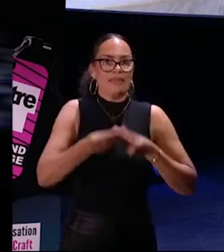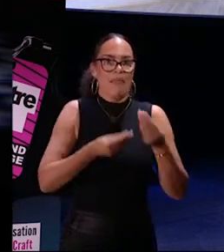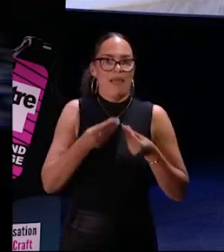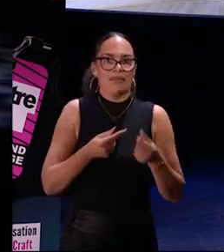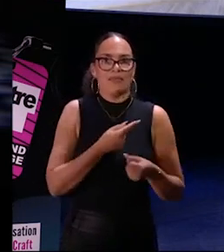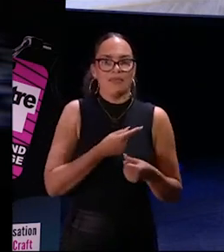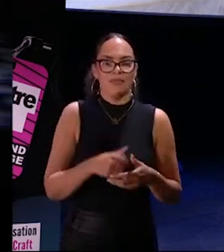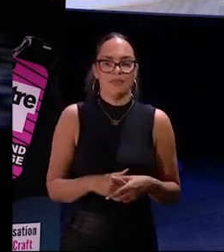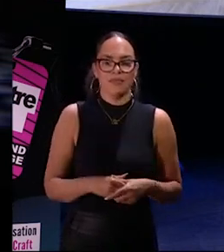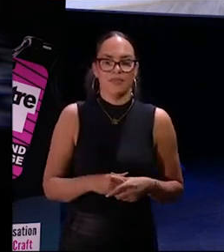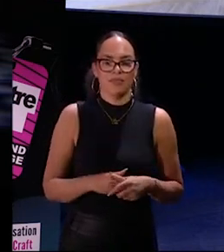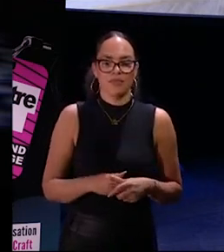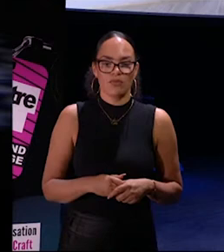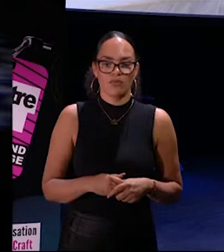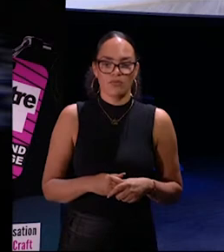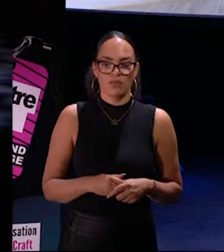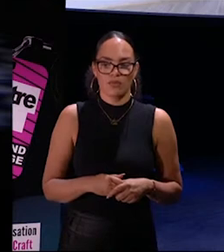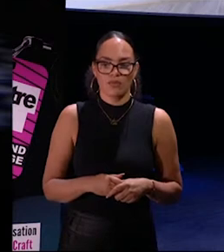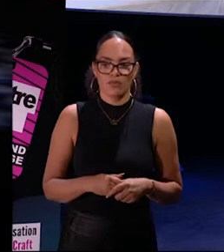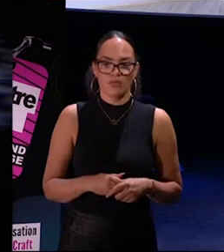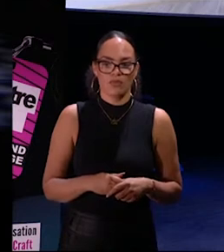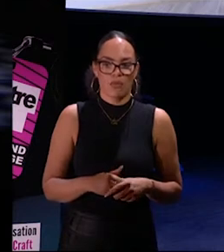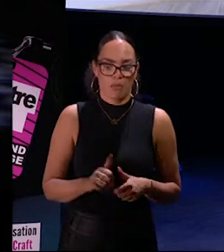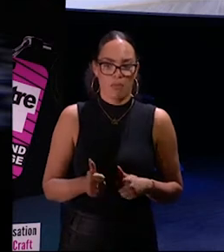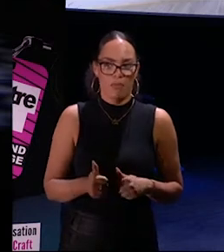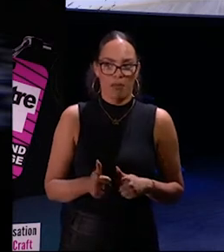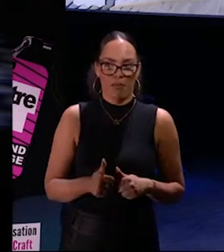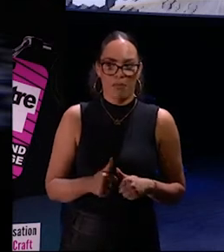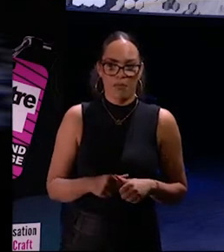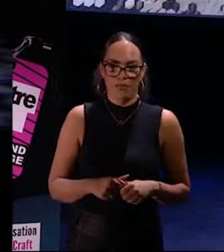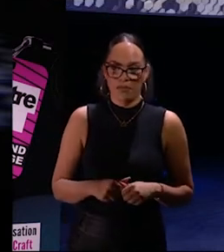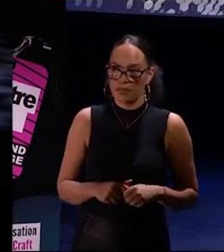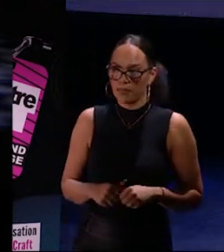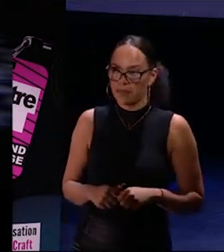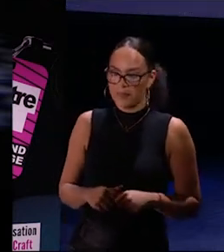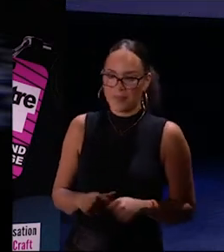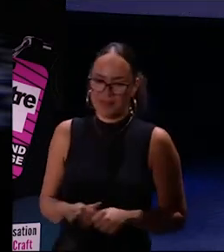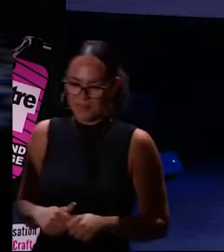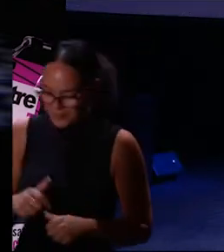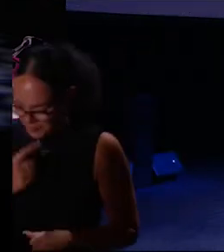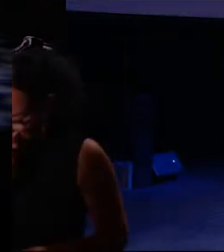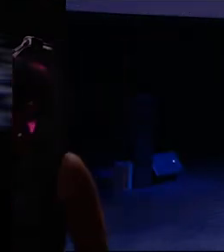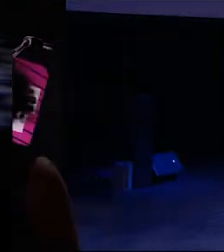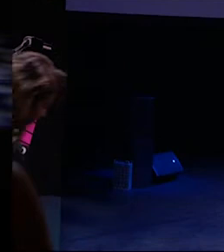stages. And hopefully it will play now. No, it doesn't play.